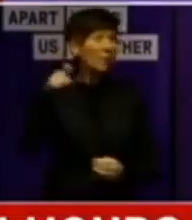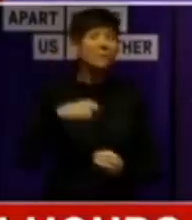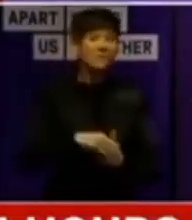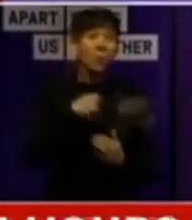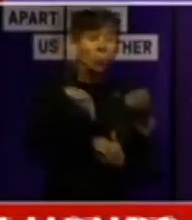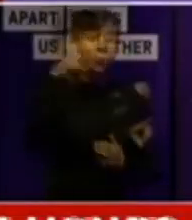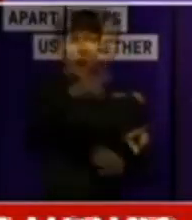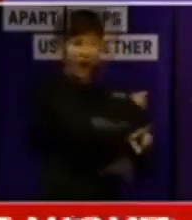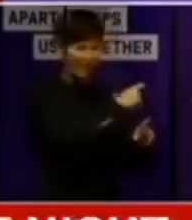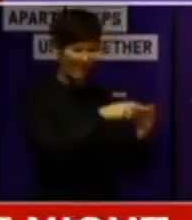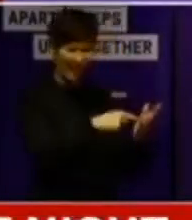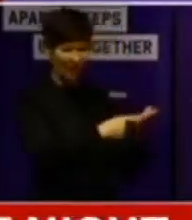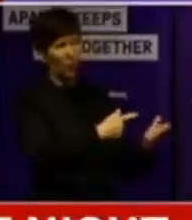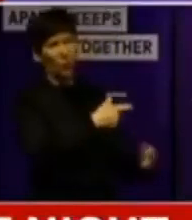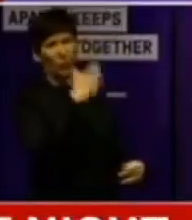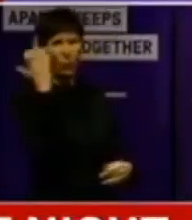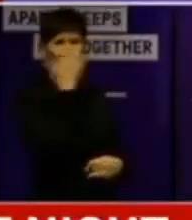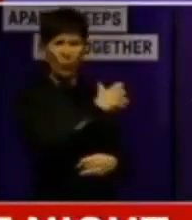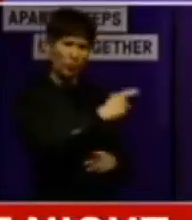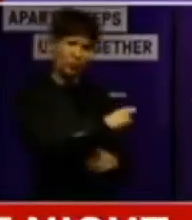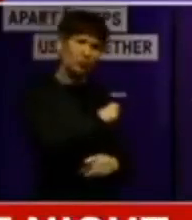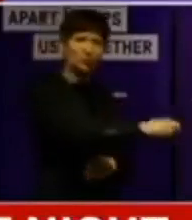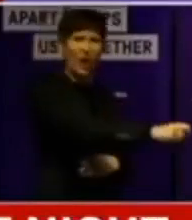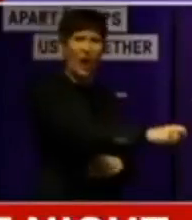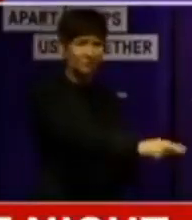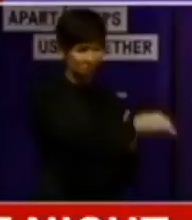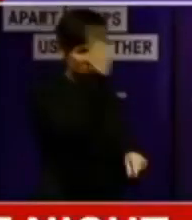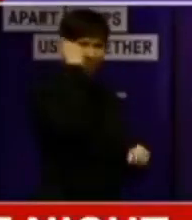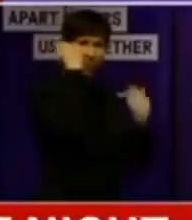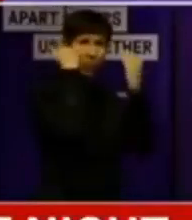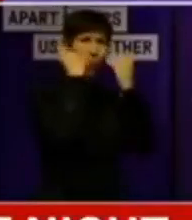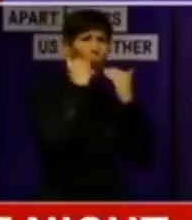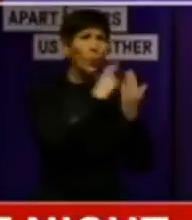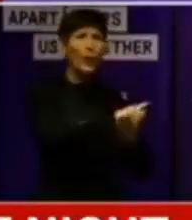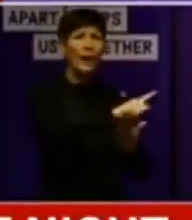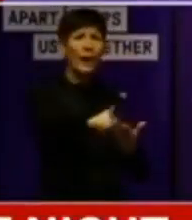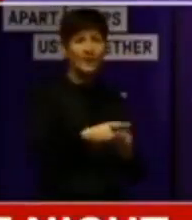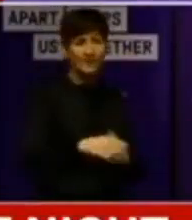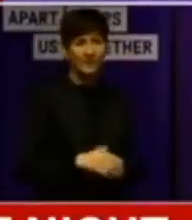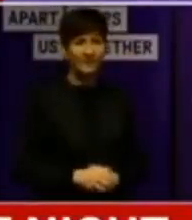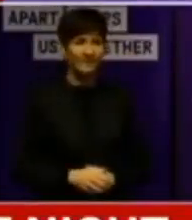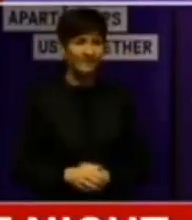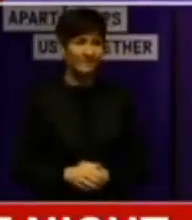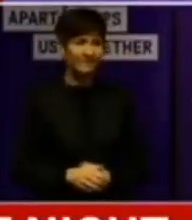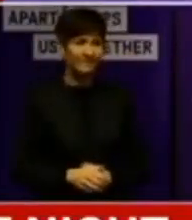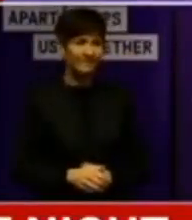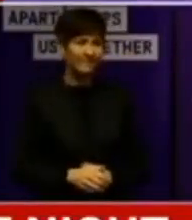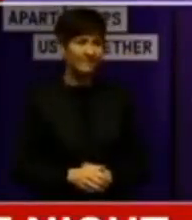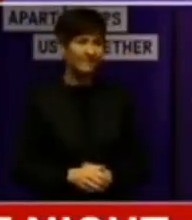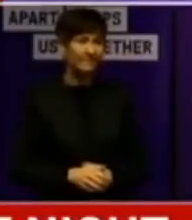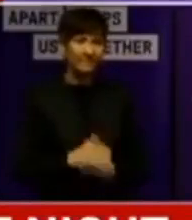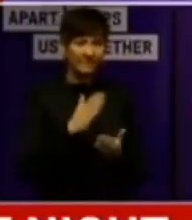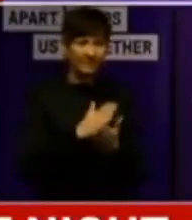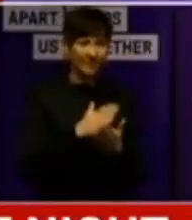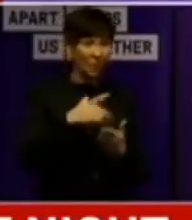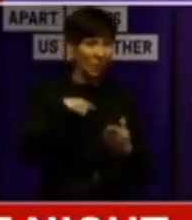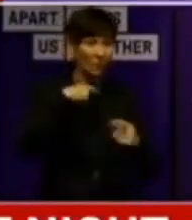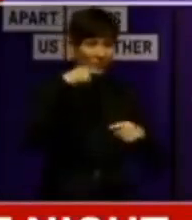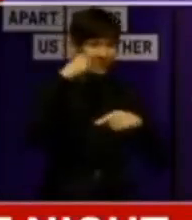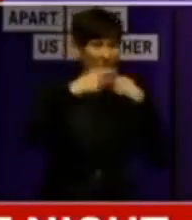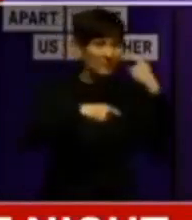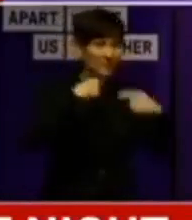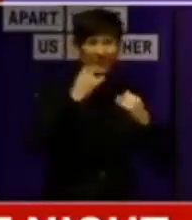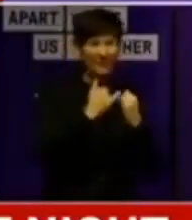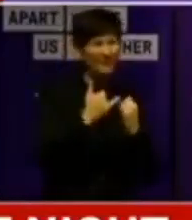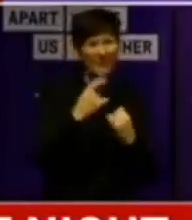where it's appropriate. The message is clear from me, and it's simple. We want you to stay at home. That's what the